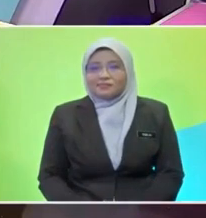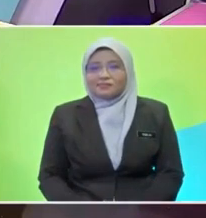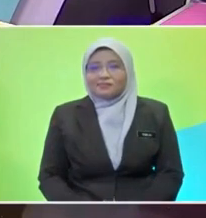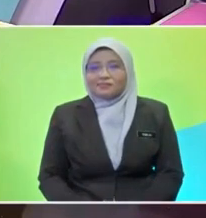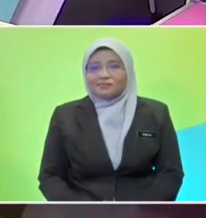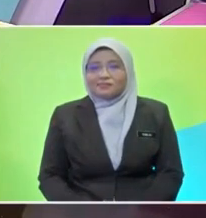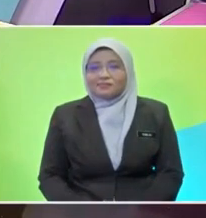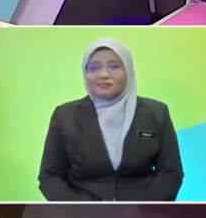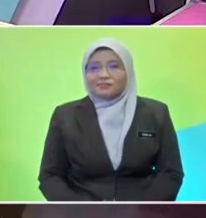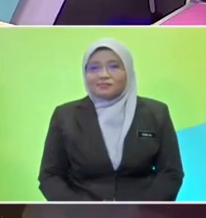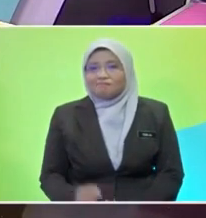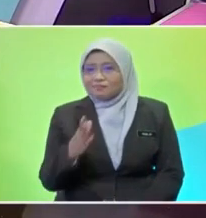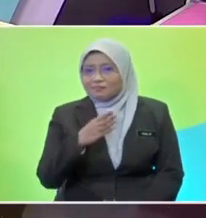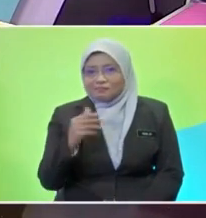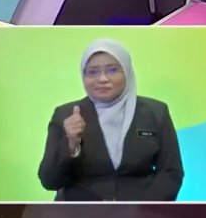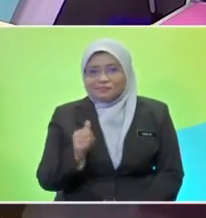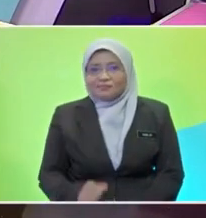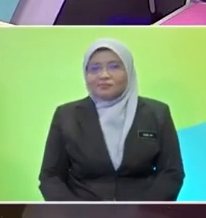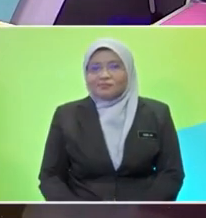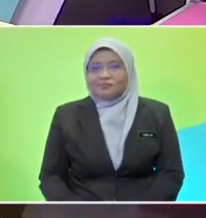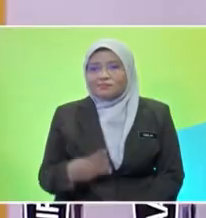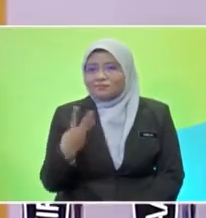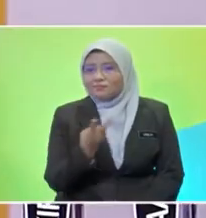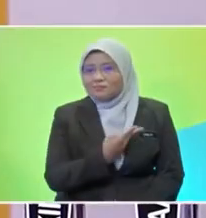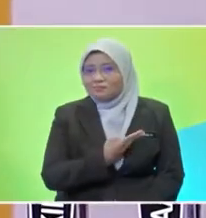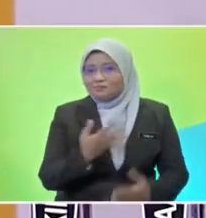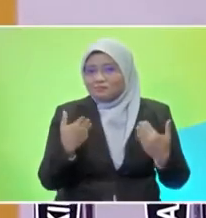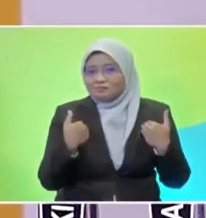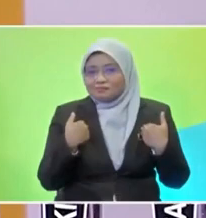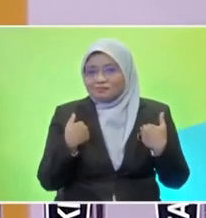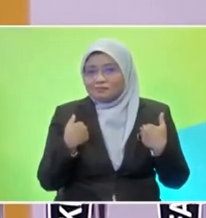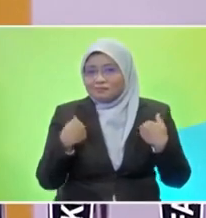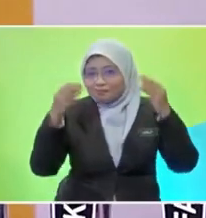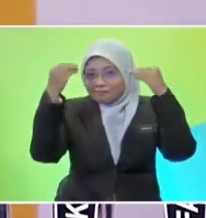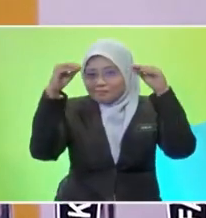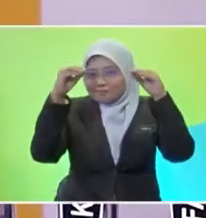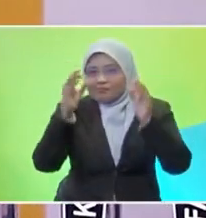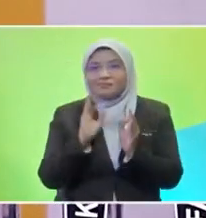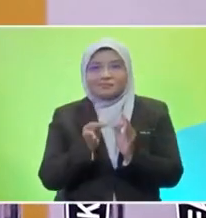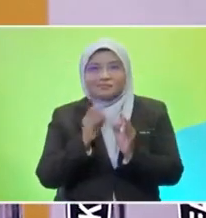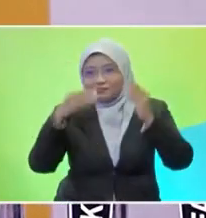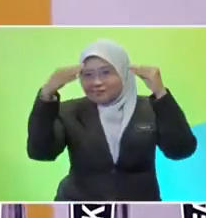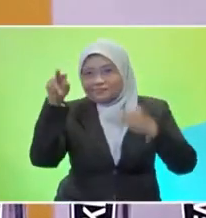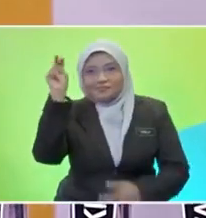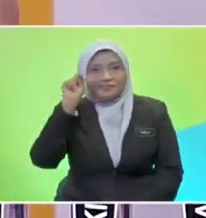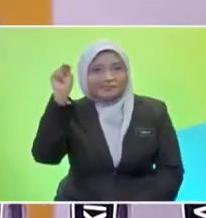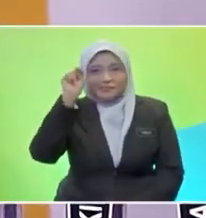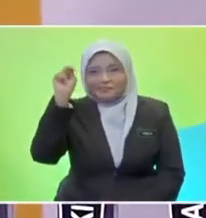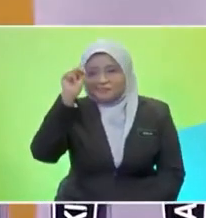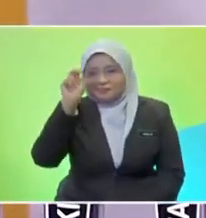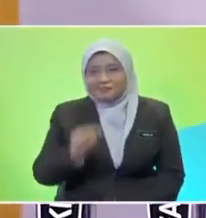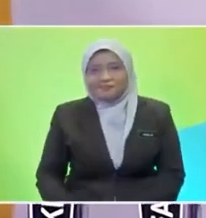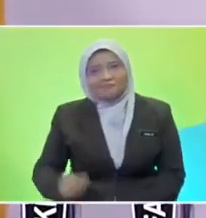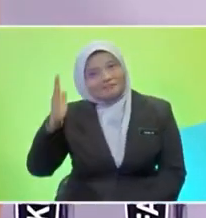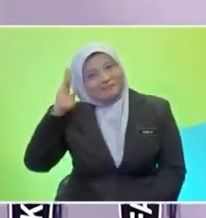I like that. Wonderful. And Mr. Haiqal, we also have our sign language interpreter, which is Teacher Nabila. Teacher Nabila,